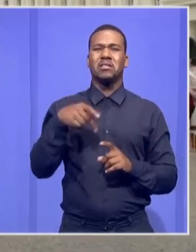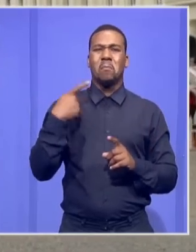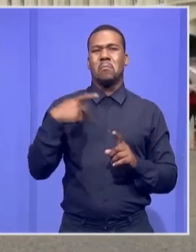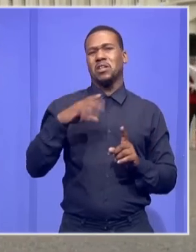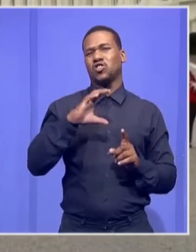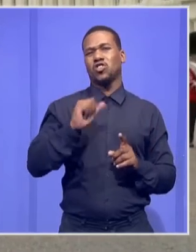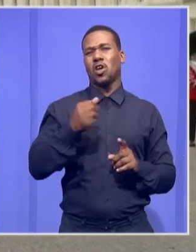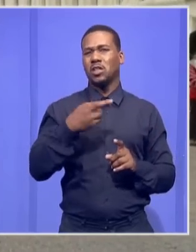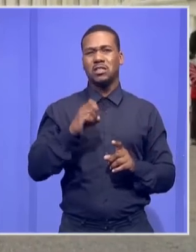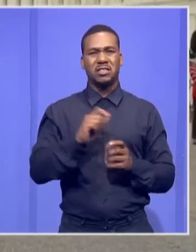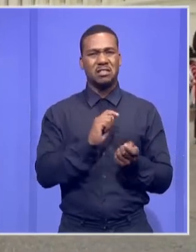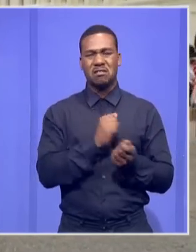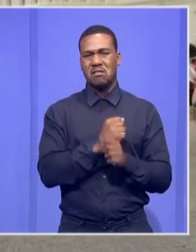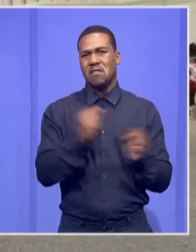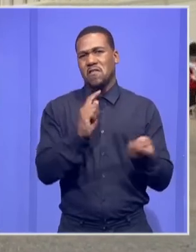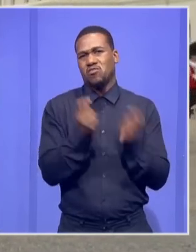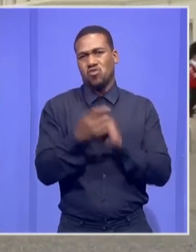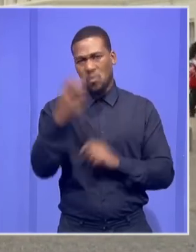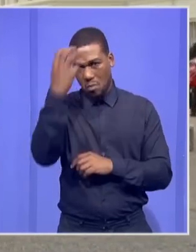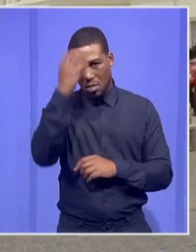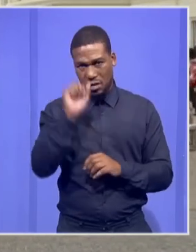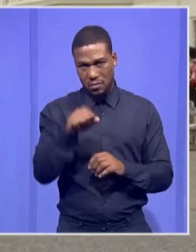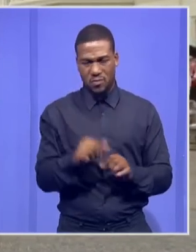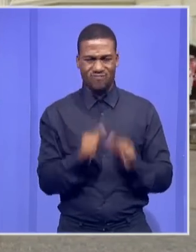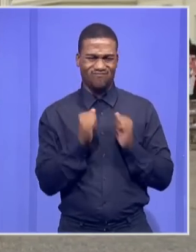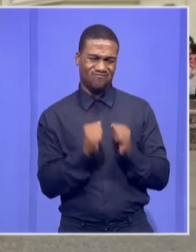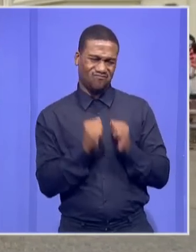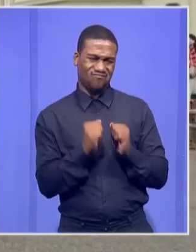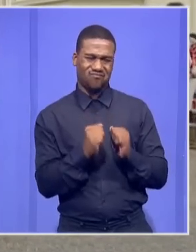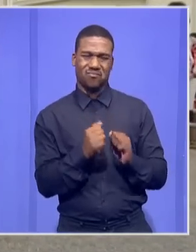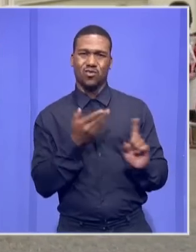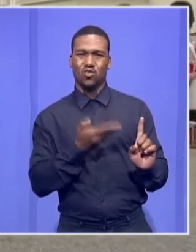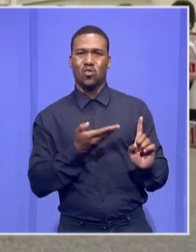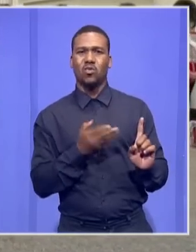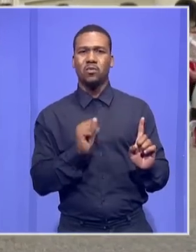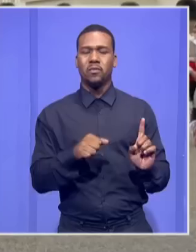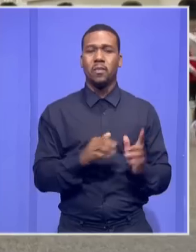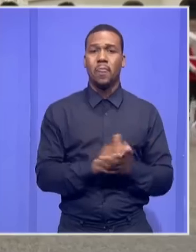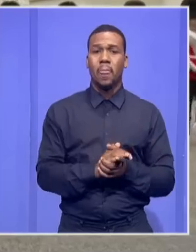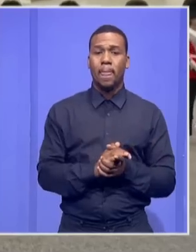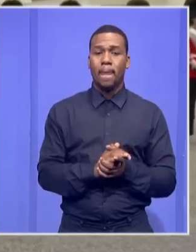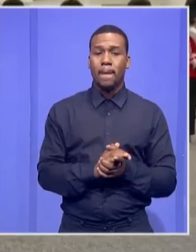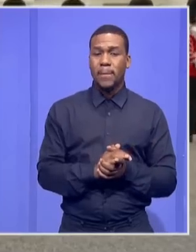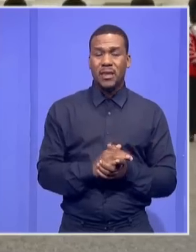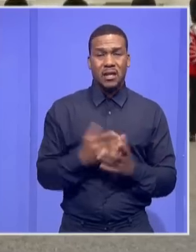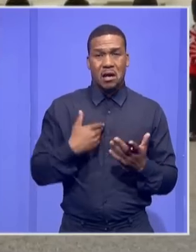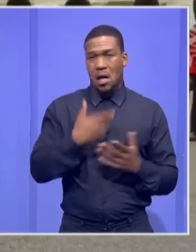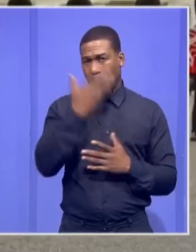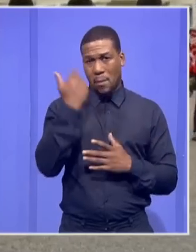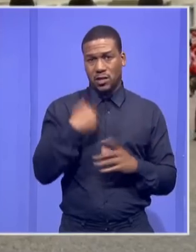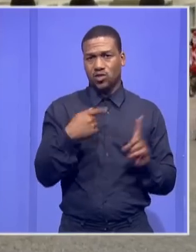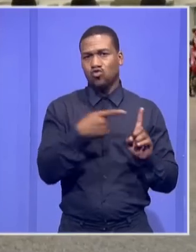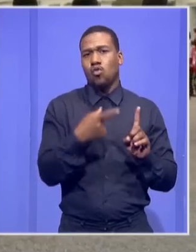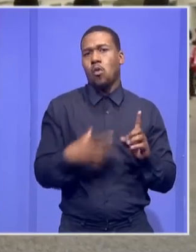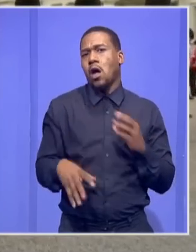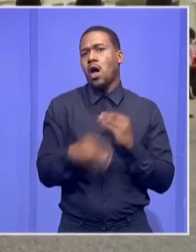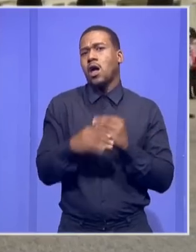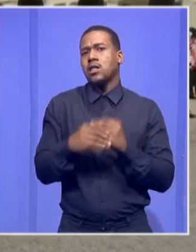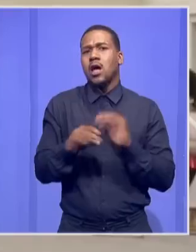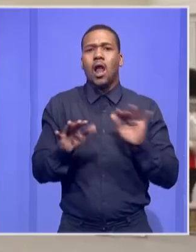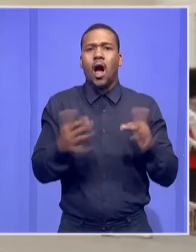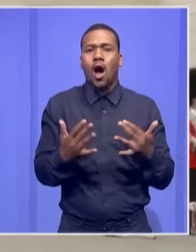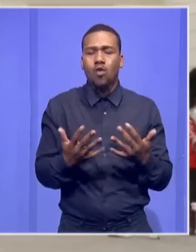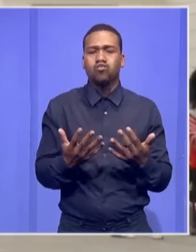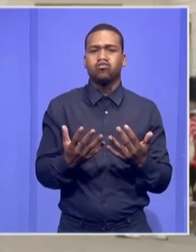this longer reign than he will be able to have to add in some more stability after, of course,